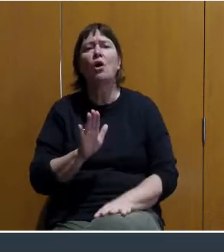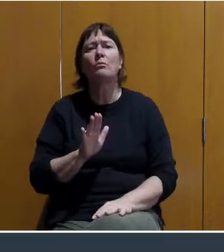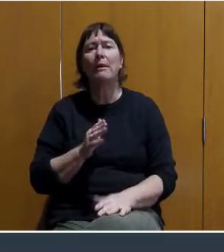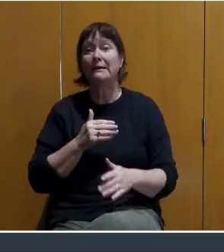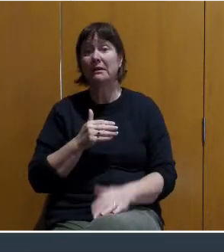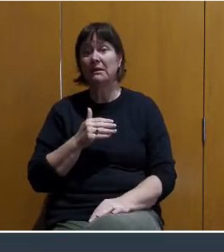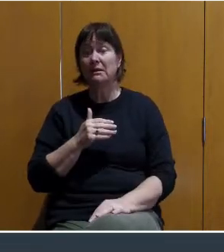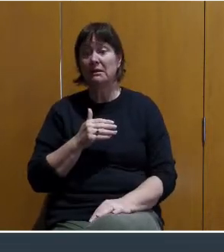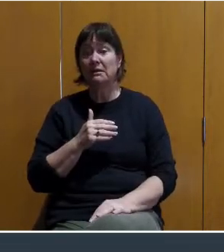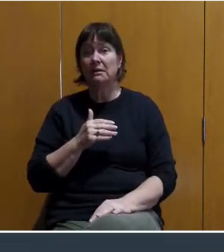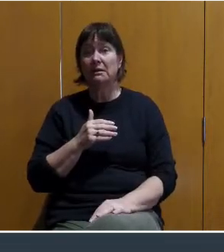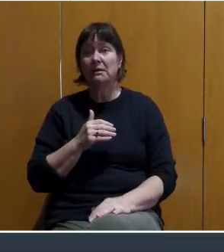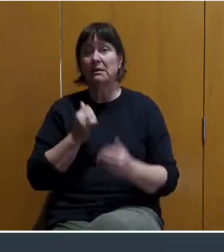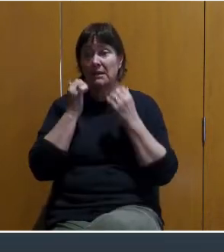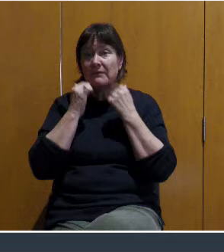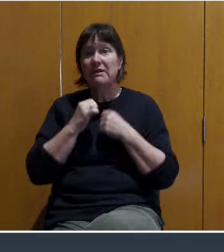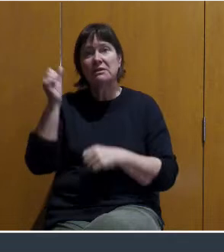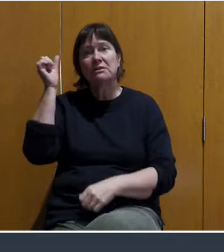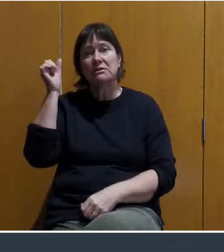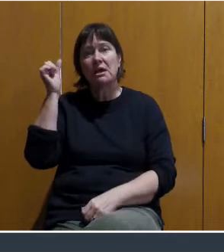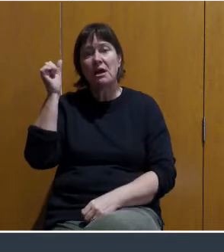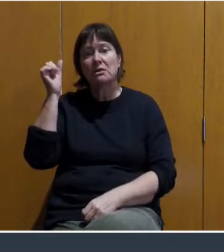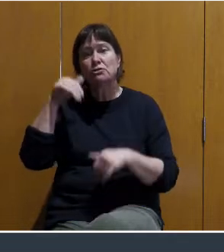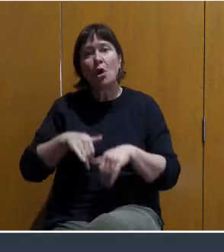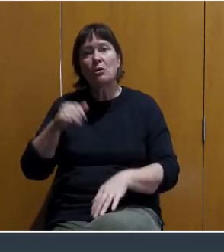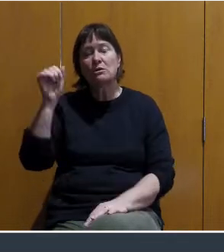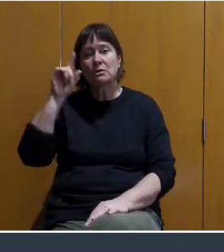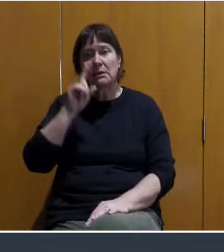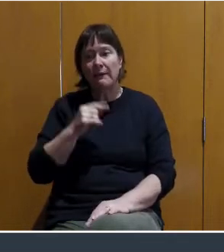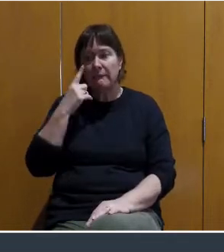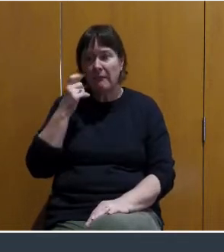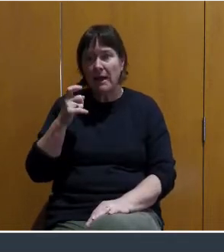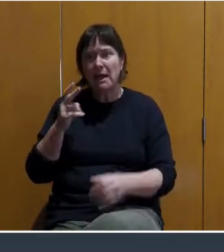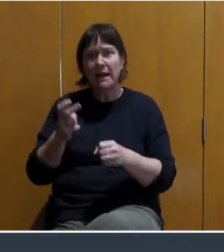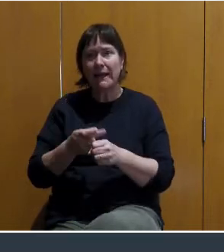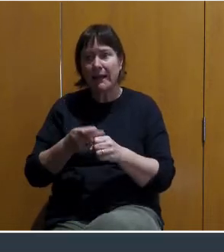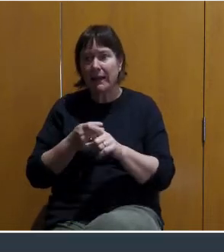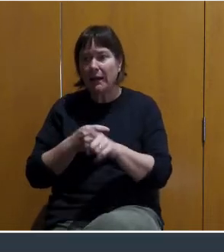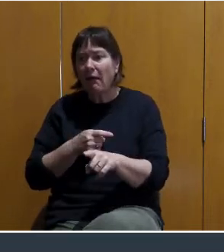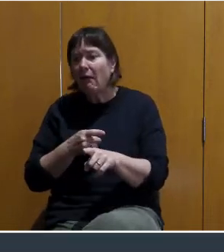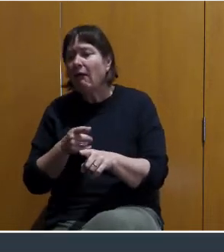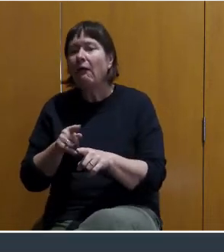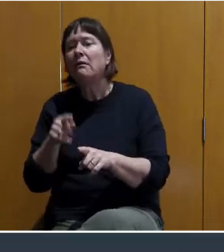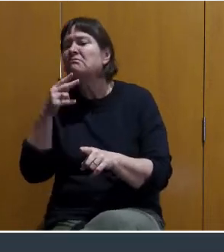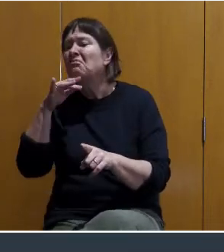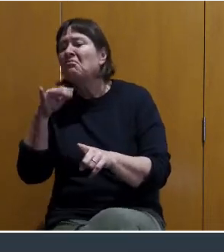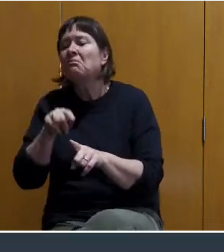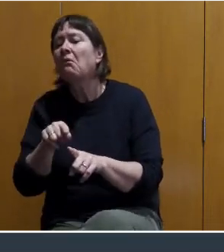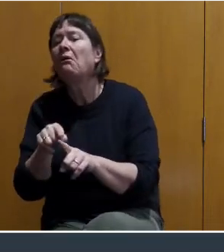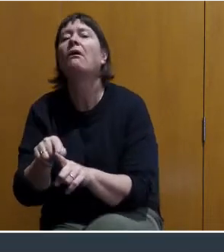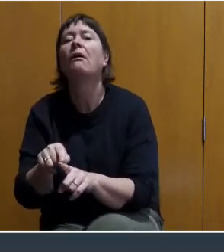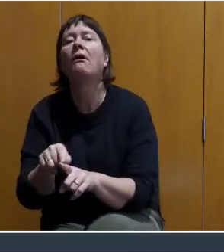that dogs will learn to seek out the eggs and eat them. That's a nice bit of protein. But it's